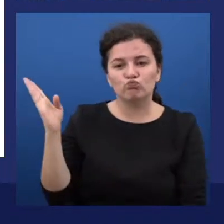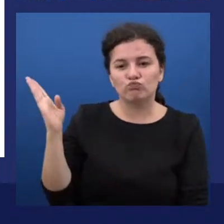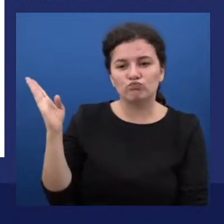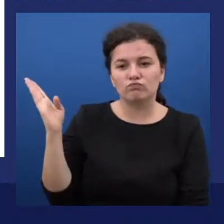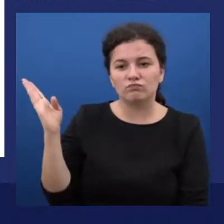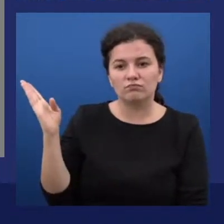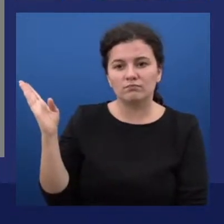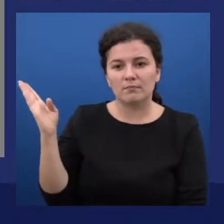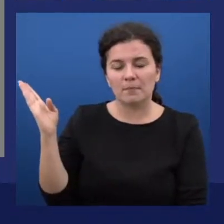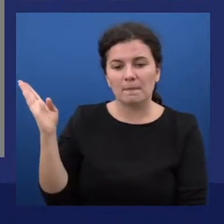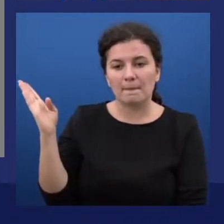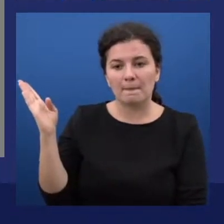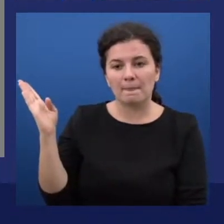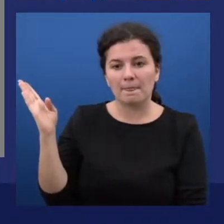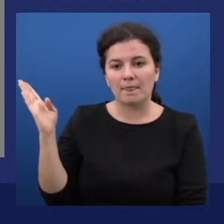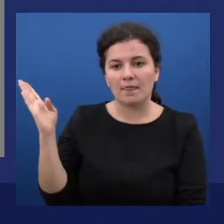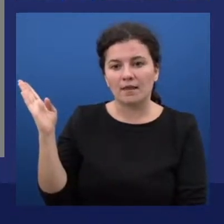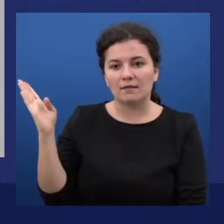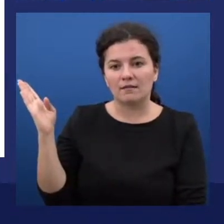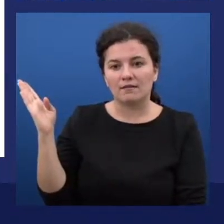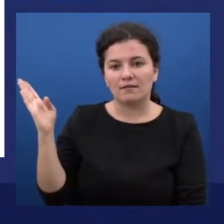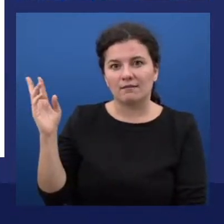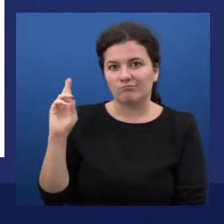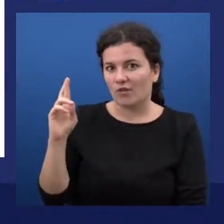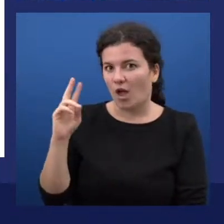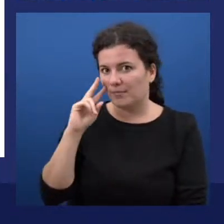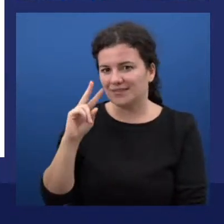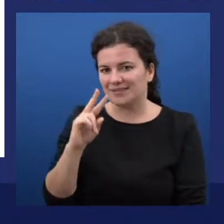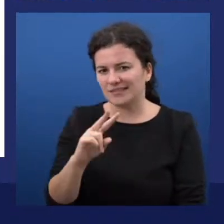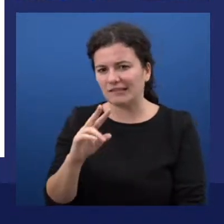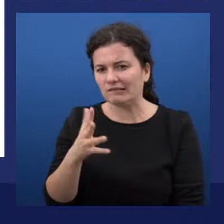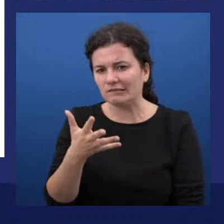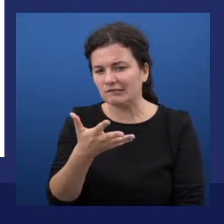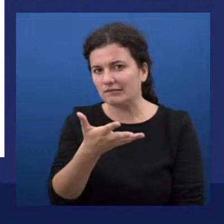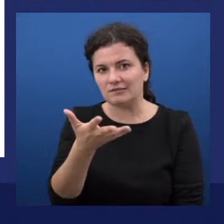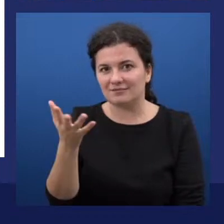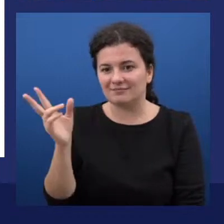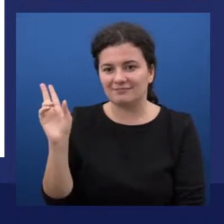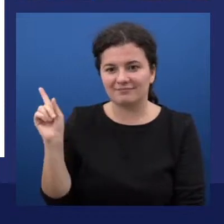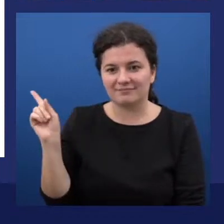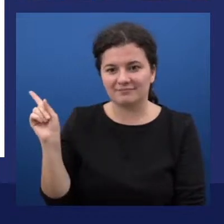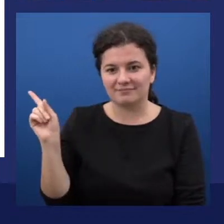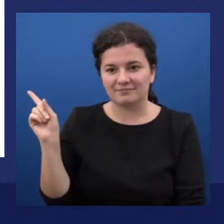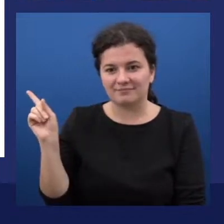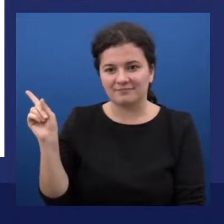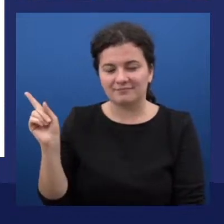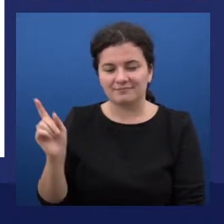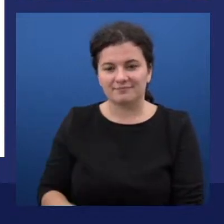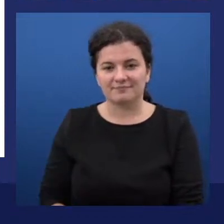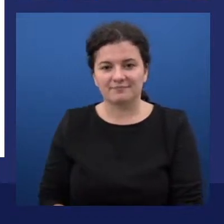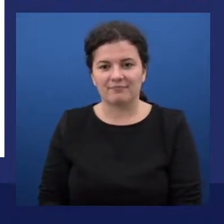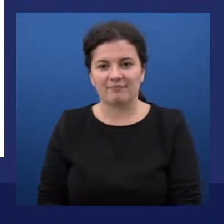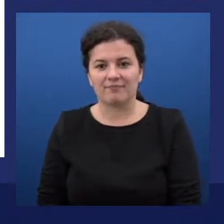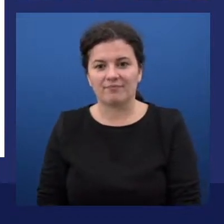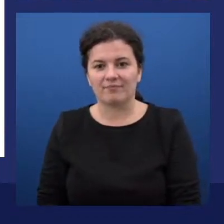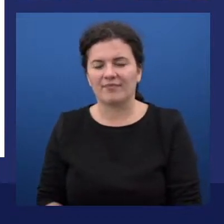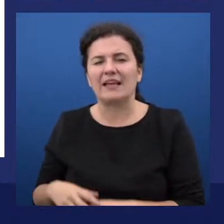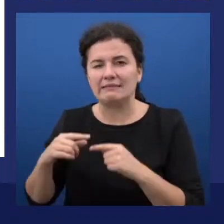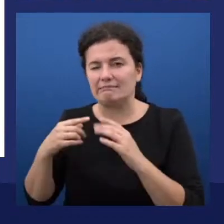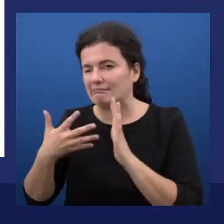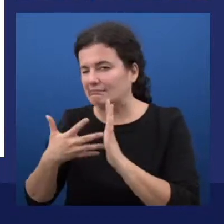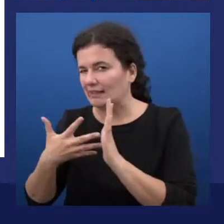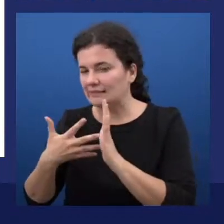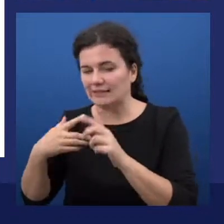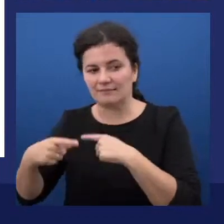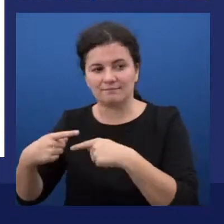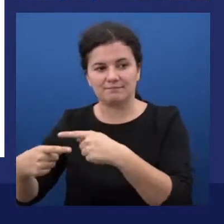it would be nice to see my end. I just got another one. Okay, quick test. Sorry, take iteration 1, and here you can